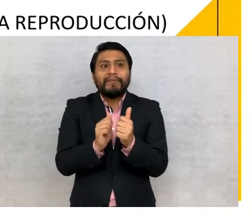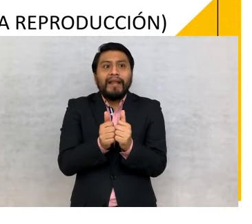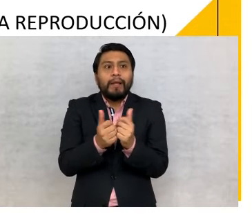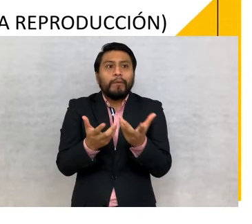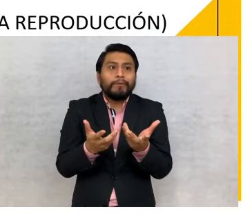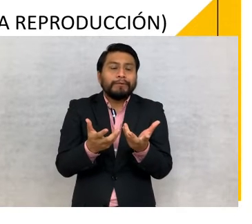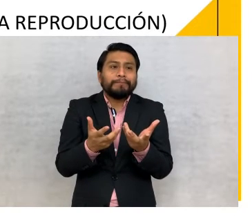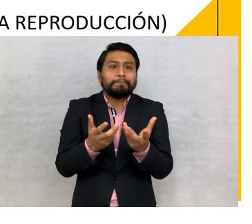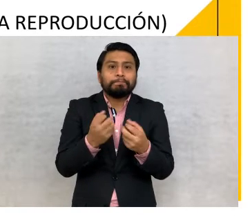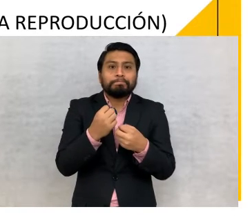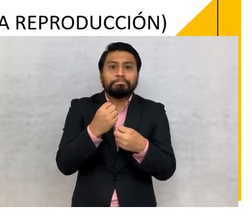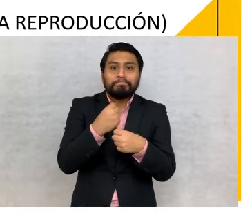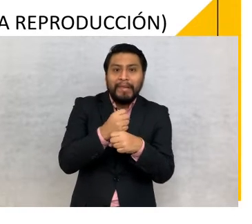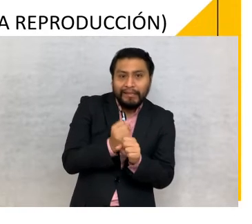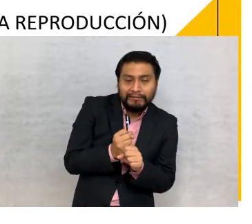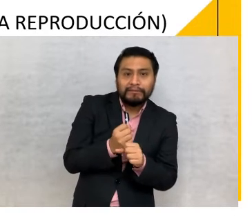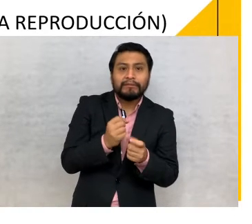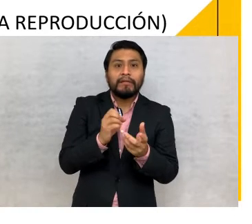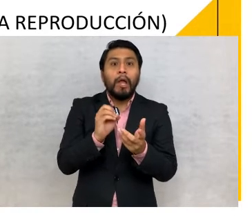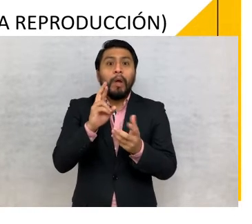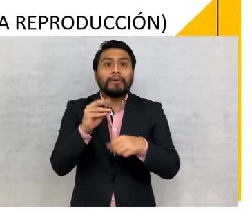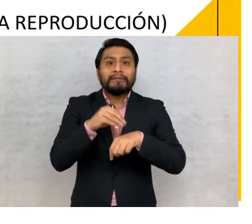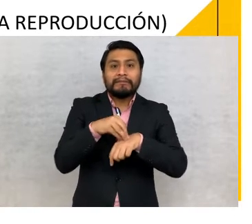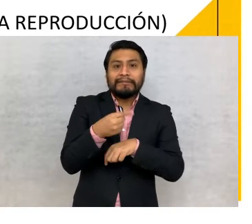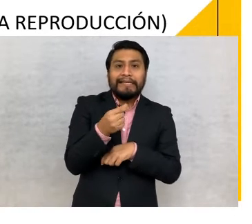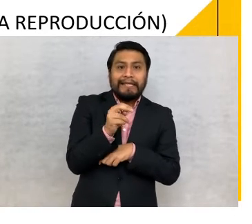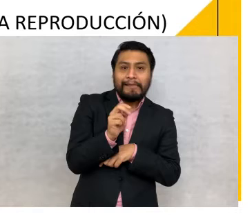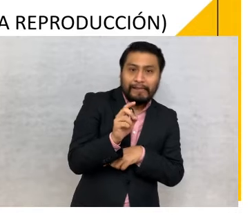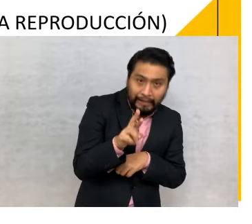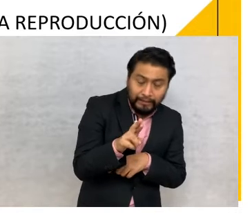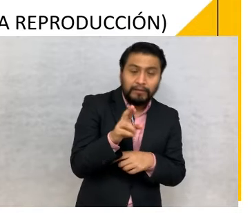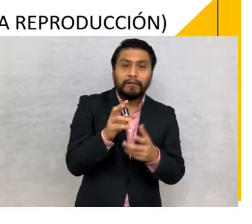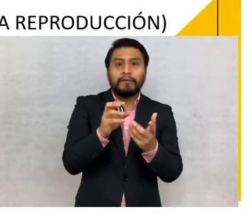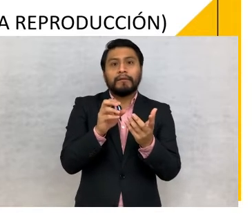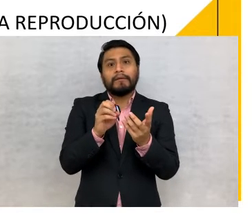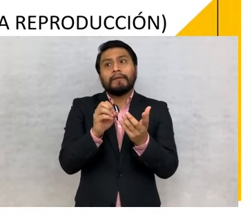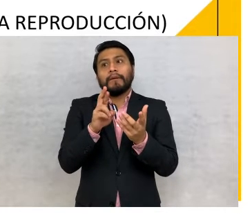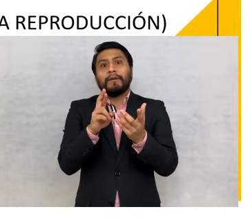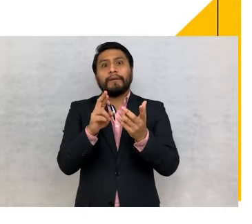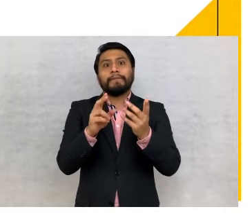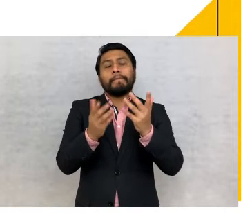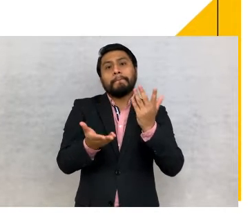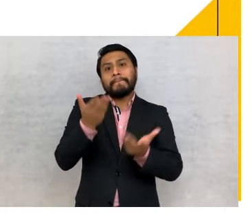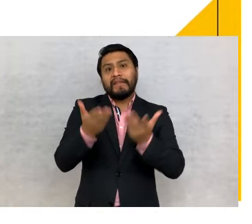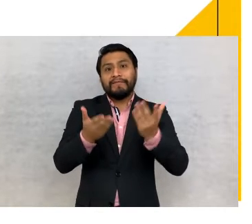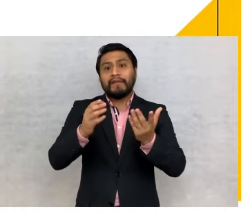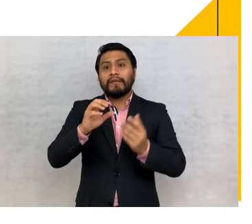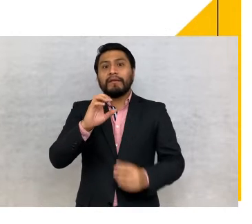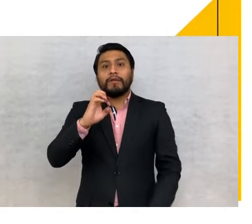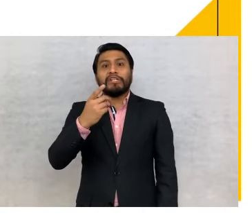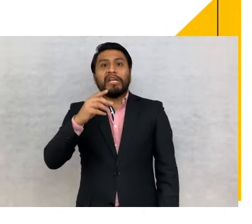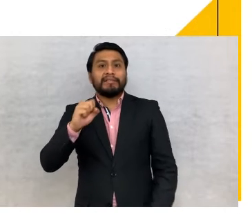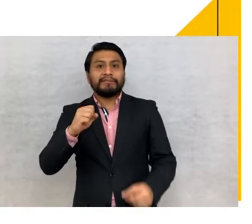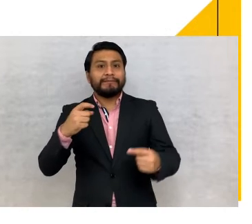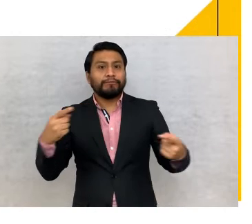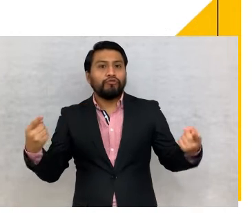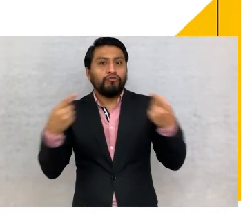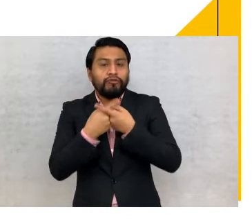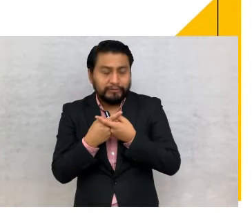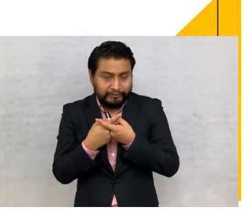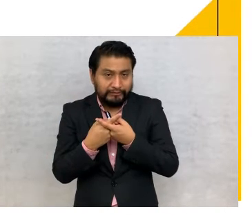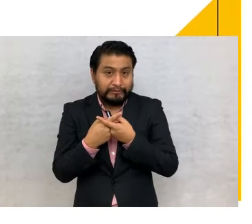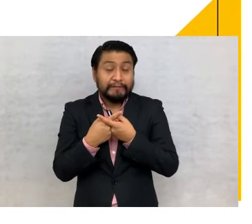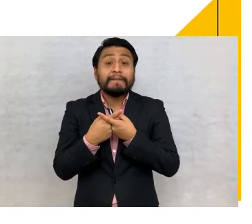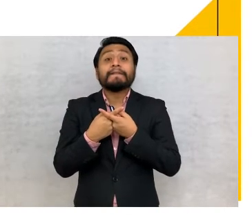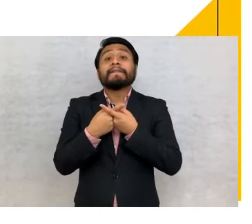generating or engendering gestenic beings, or in other words, contrary to eugenics. Hence, we